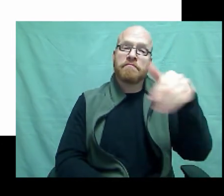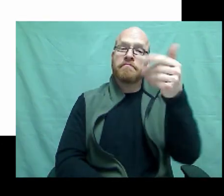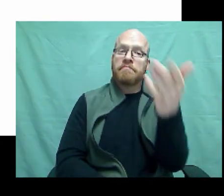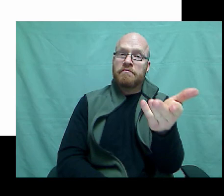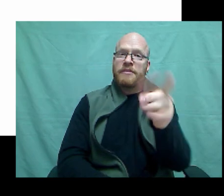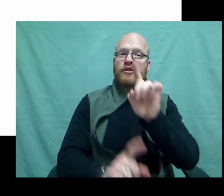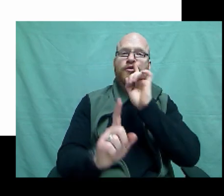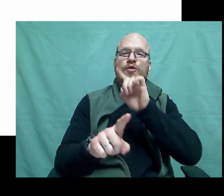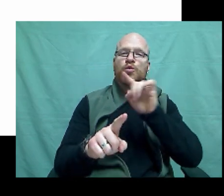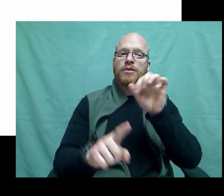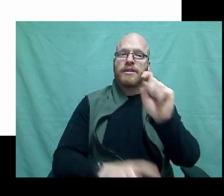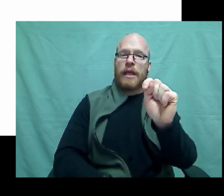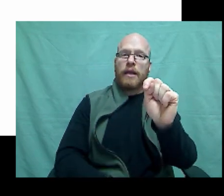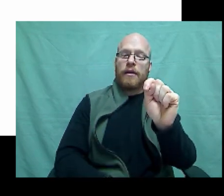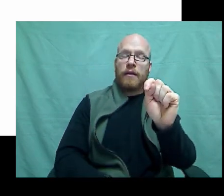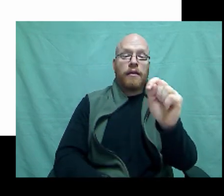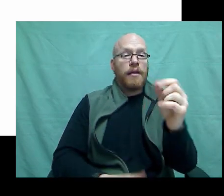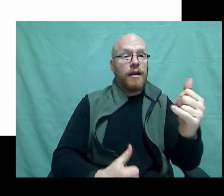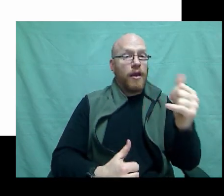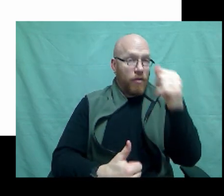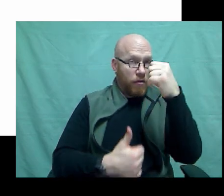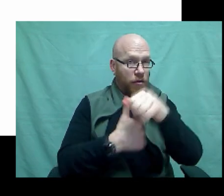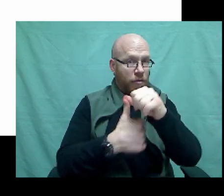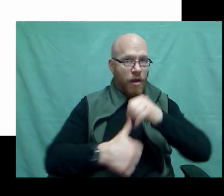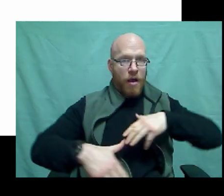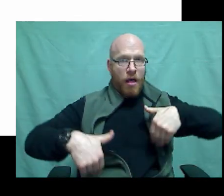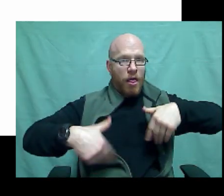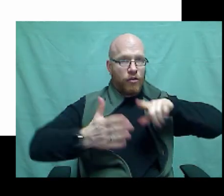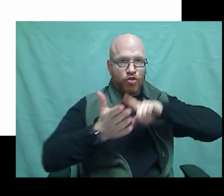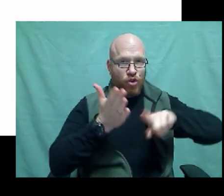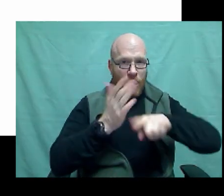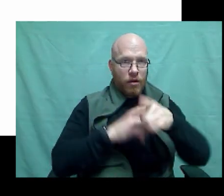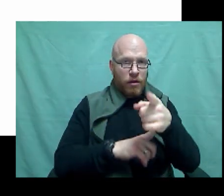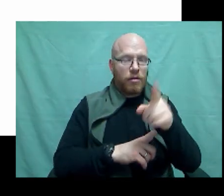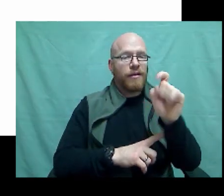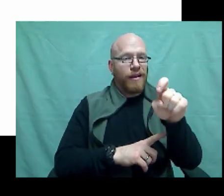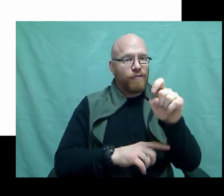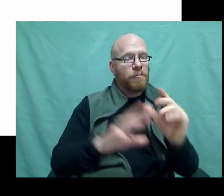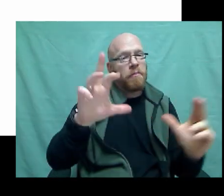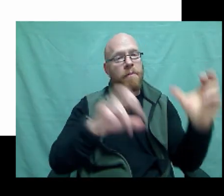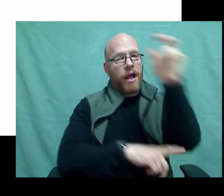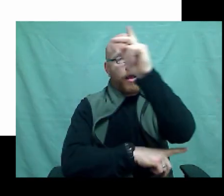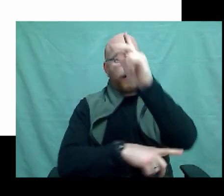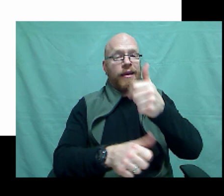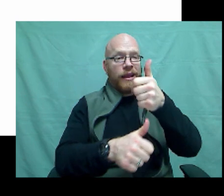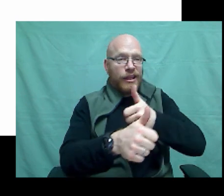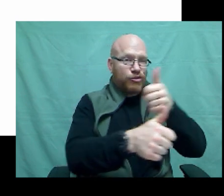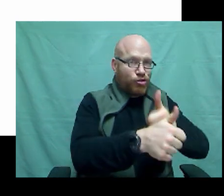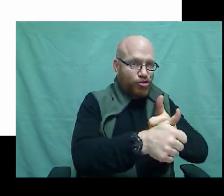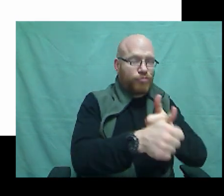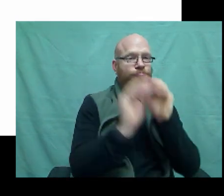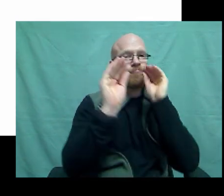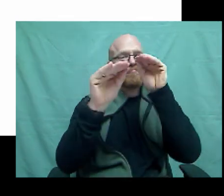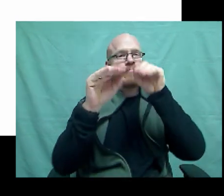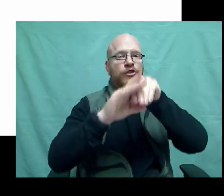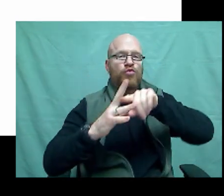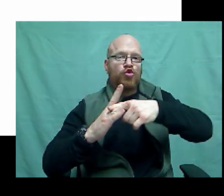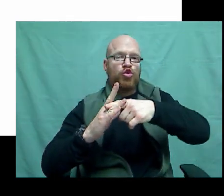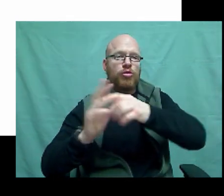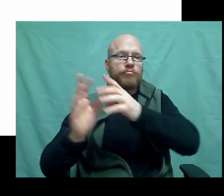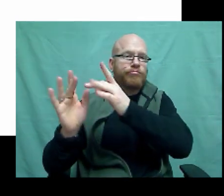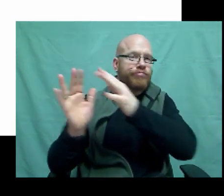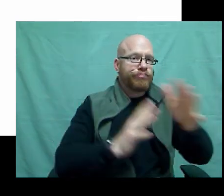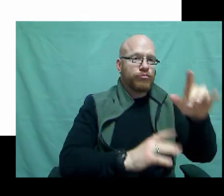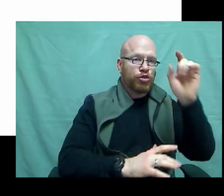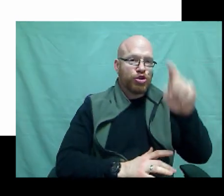So this is our solution set. Remember, I haven't checked our answers yet. What you do is put both these answers